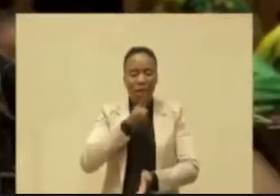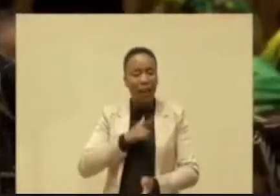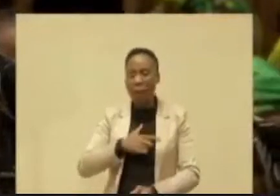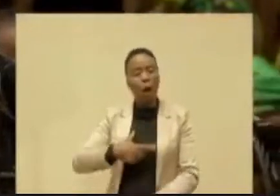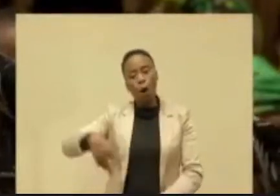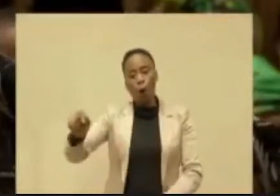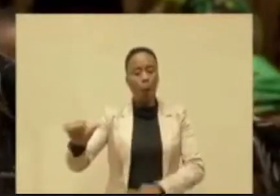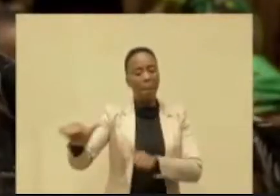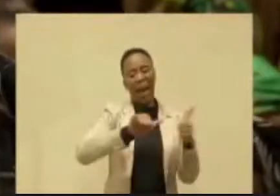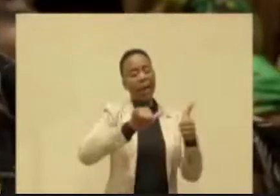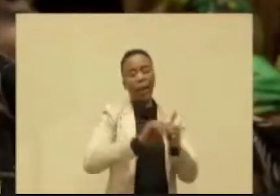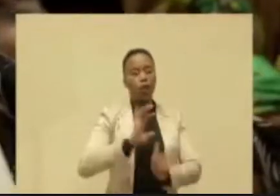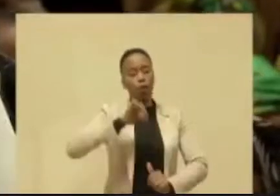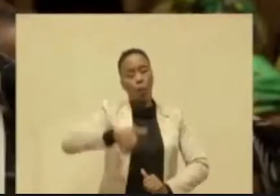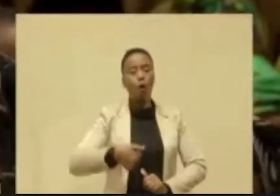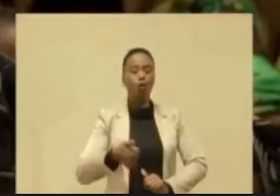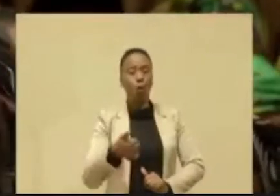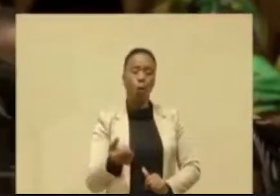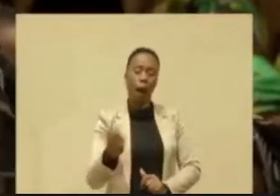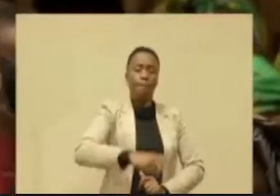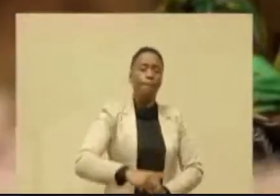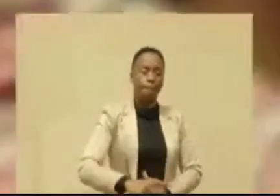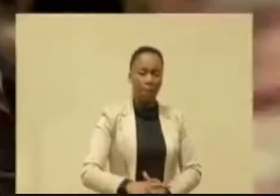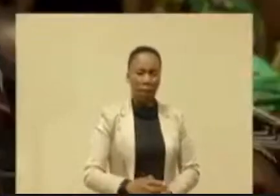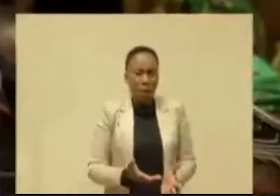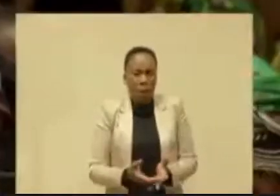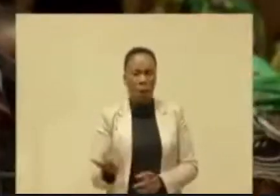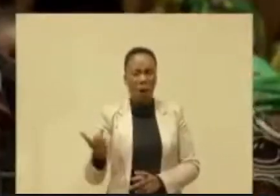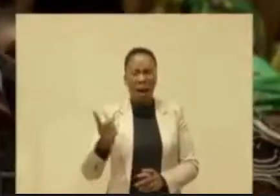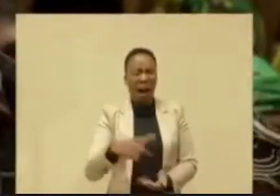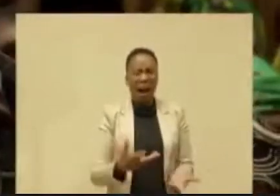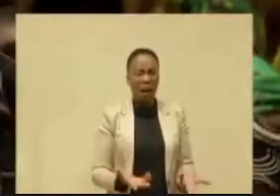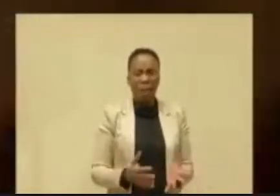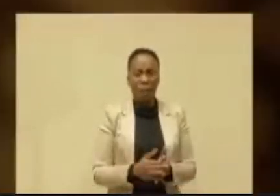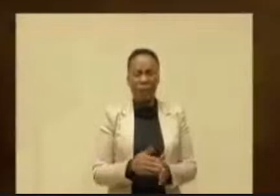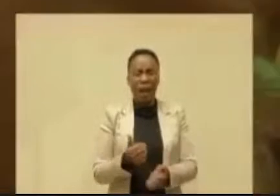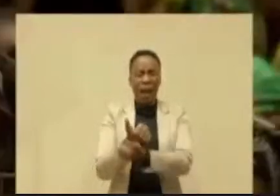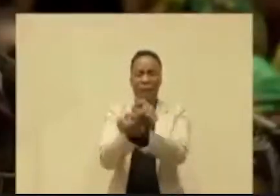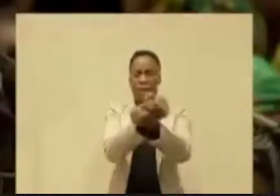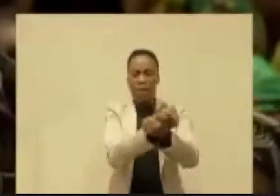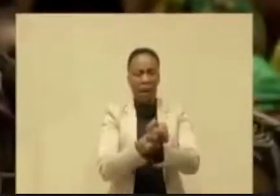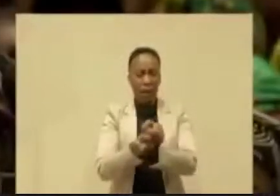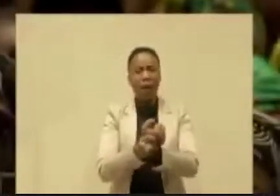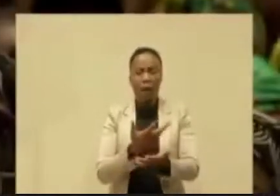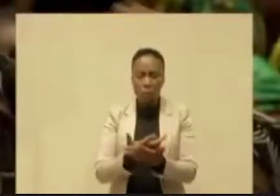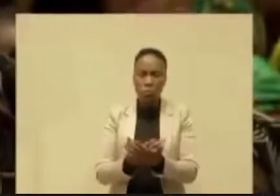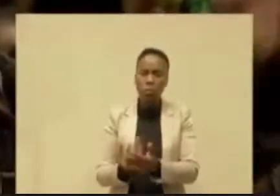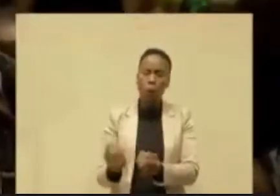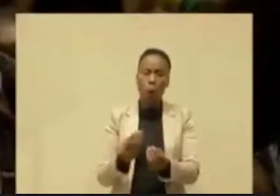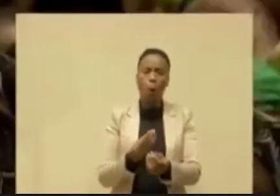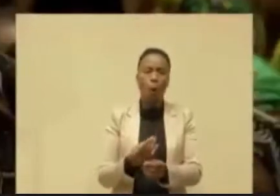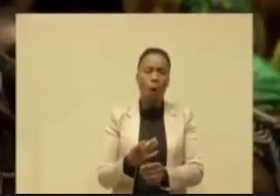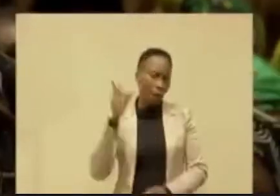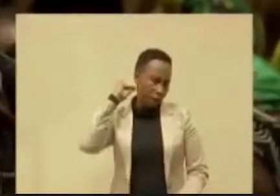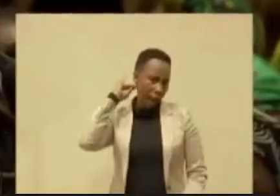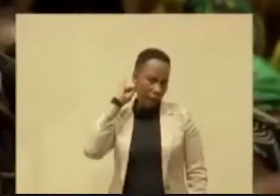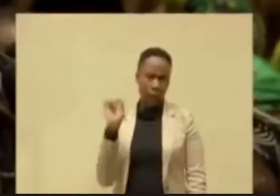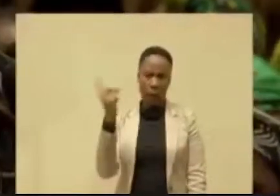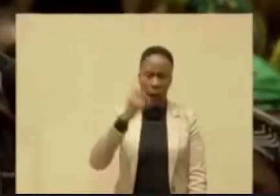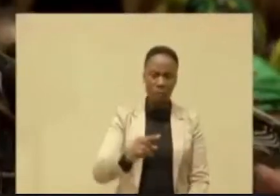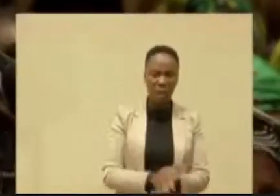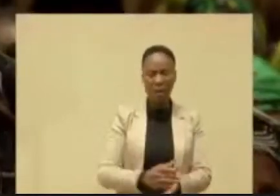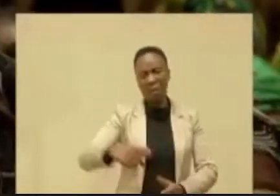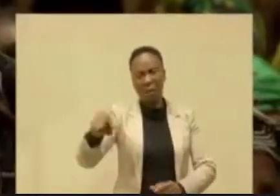you'll come tomorrow or come even as you could go an arrest or go and resolve the